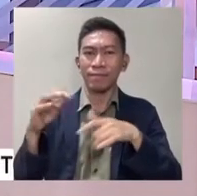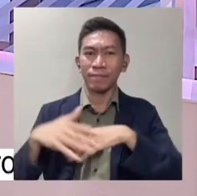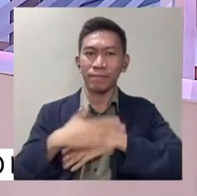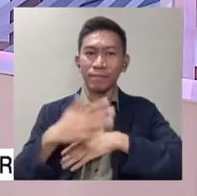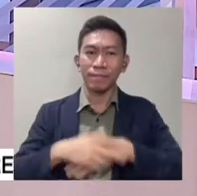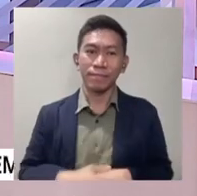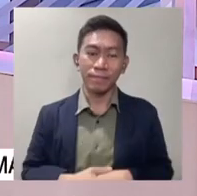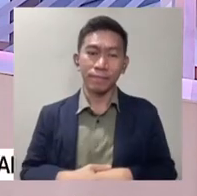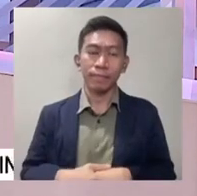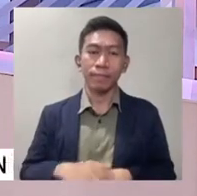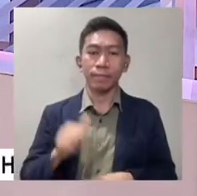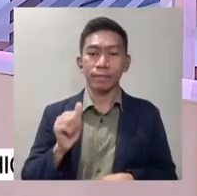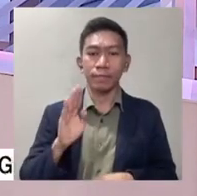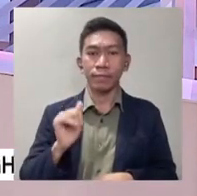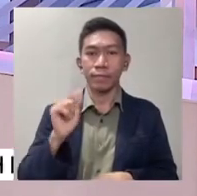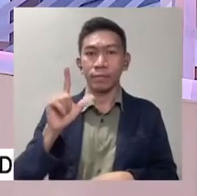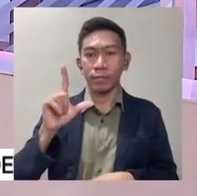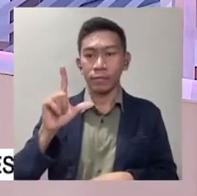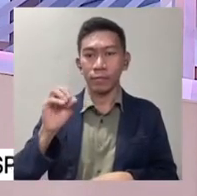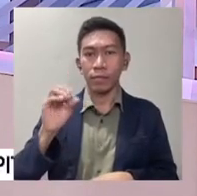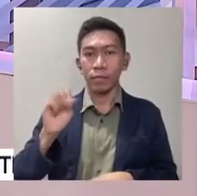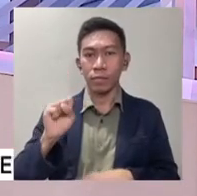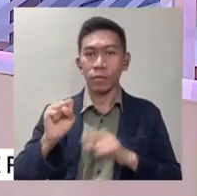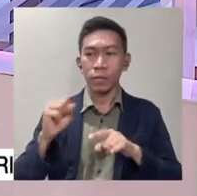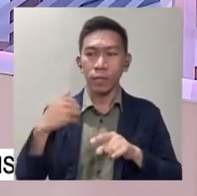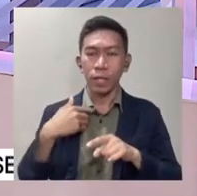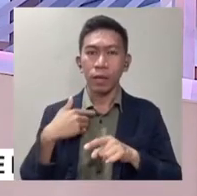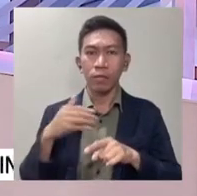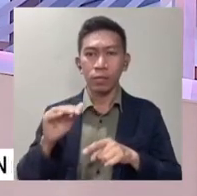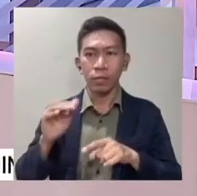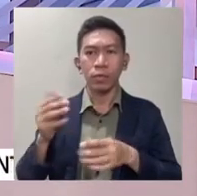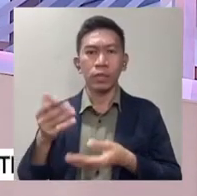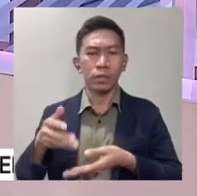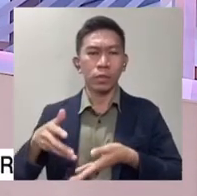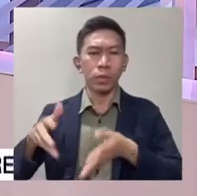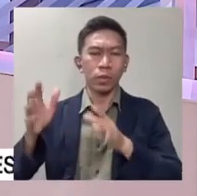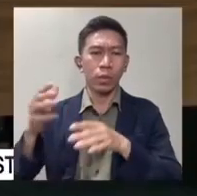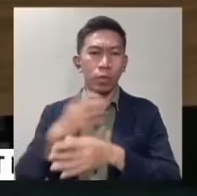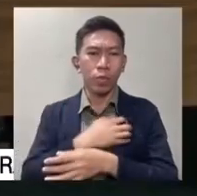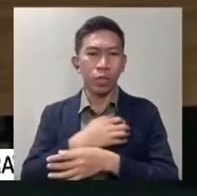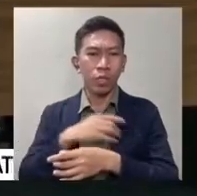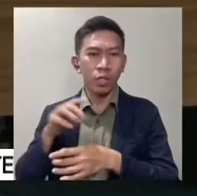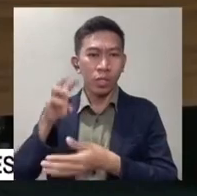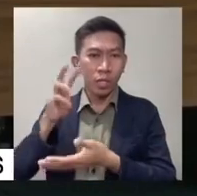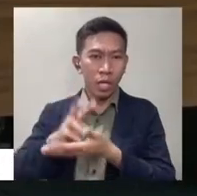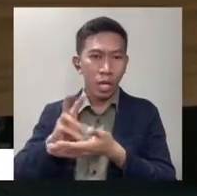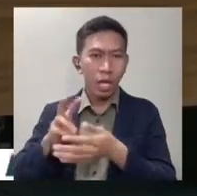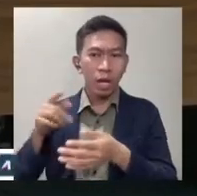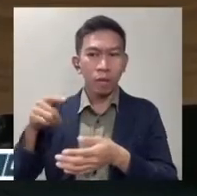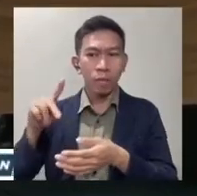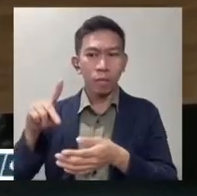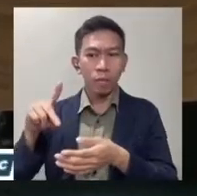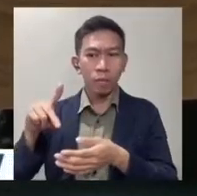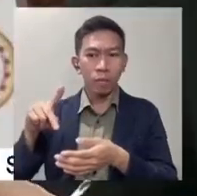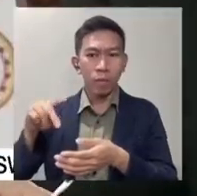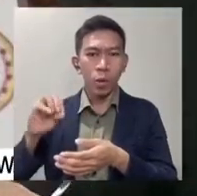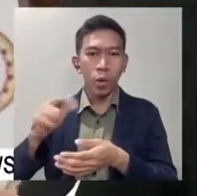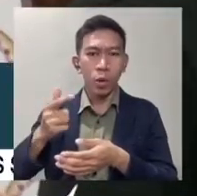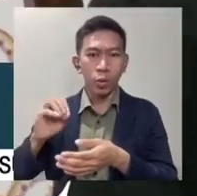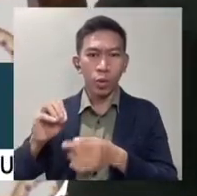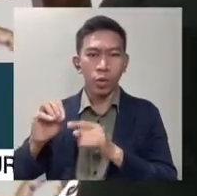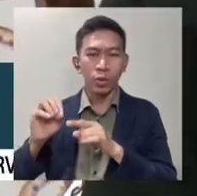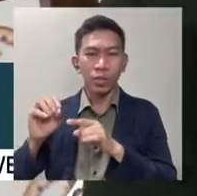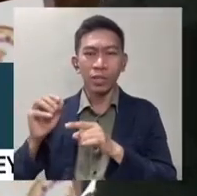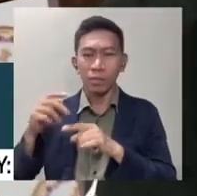Benhur Abalos recommends the relief of cops based in a police substation near a raided pogo hub in Pasay City. Abalos